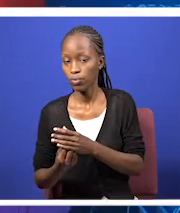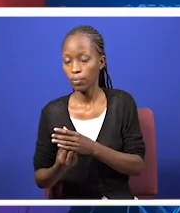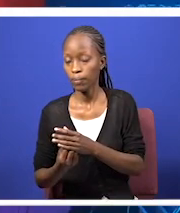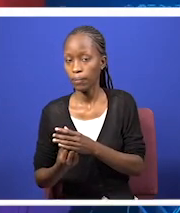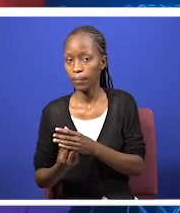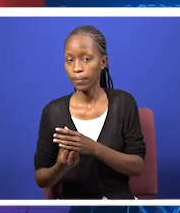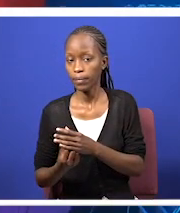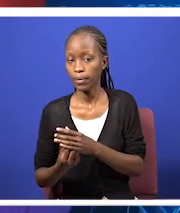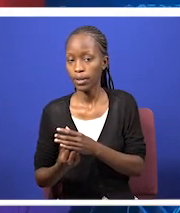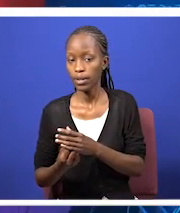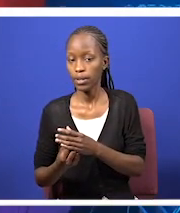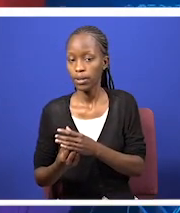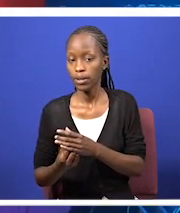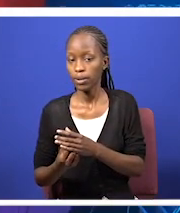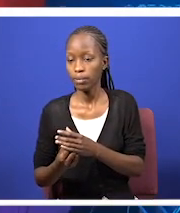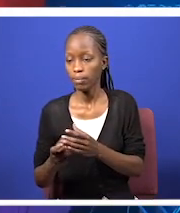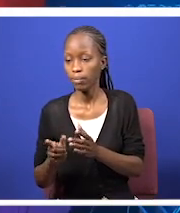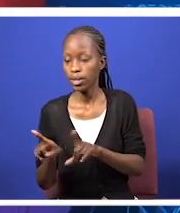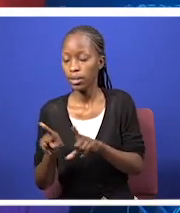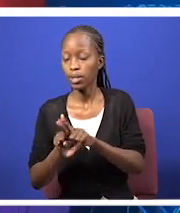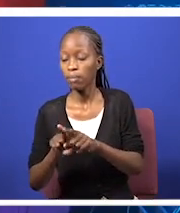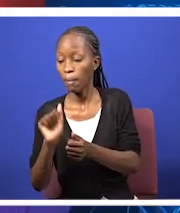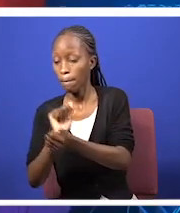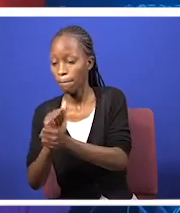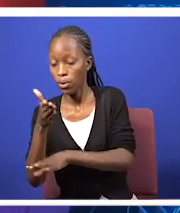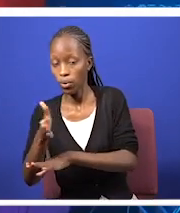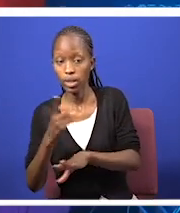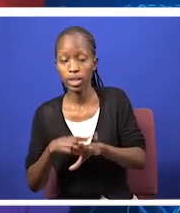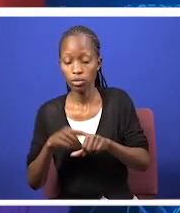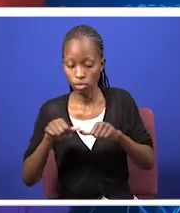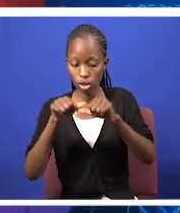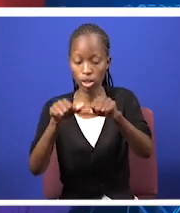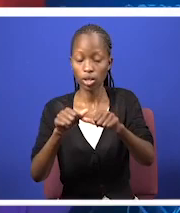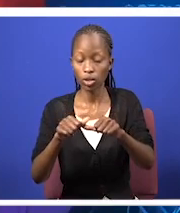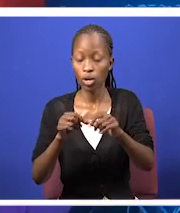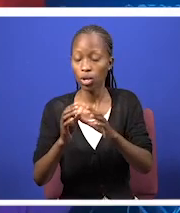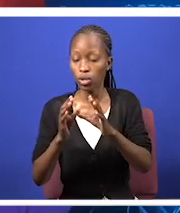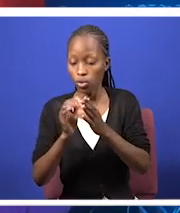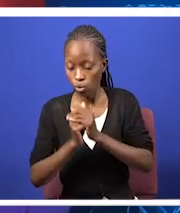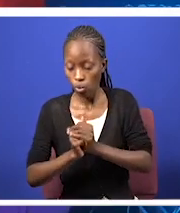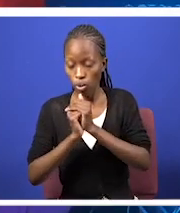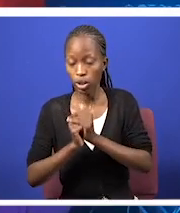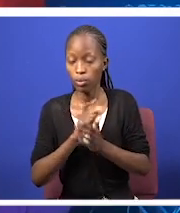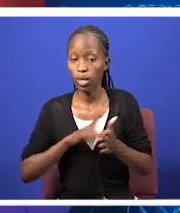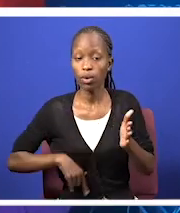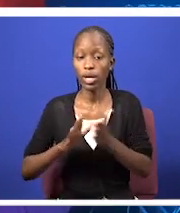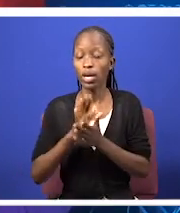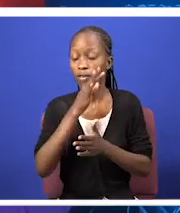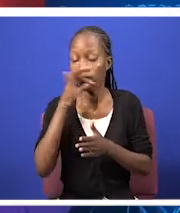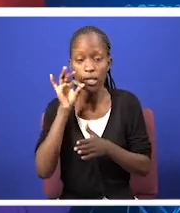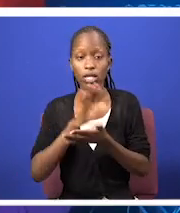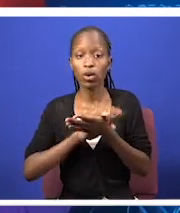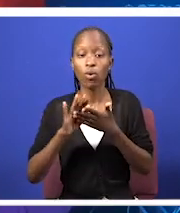of Herod the Tetrarch, and Saul, who later became Paul. While they were worshiping the Lord and fasting, the Holy